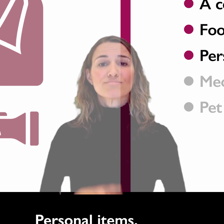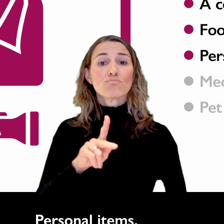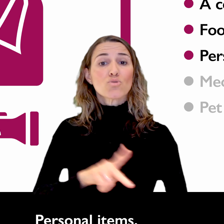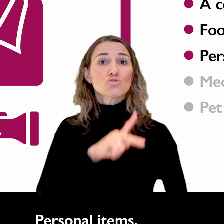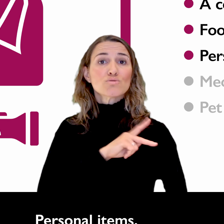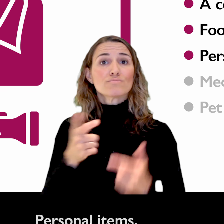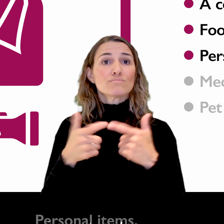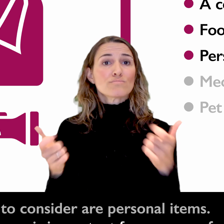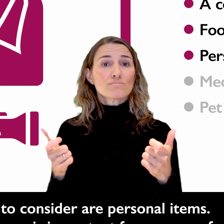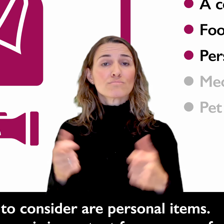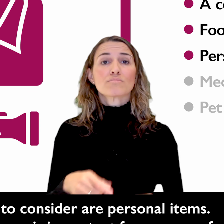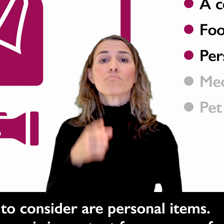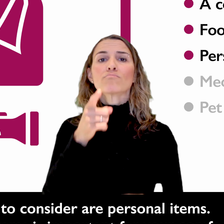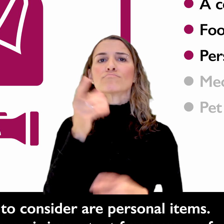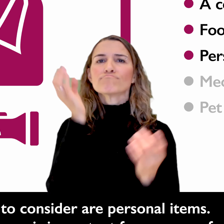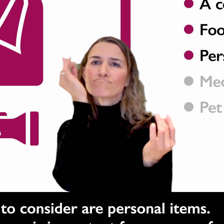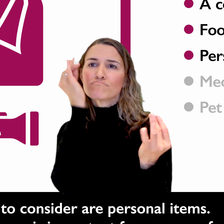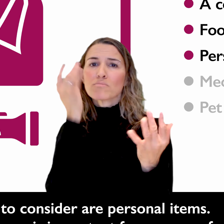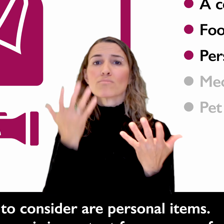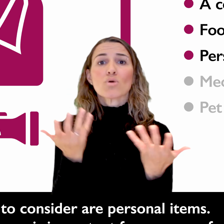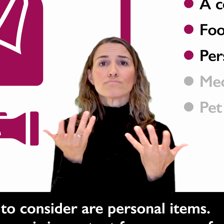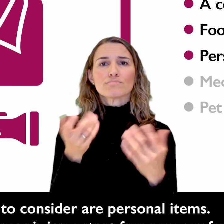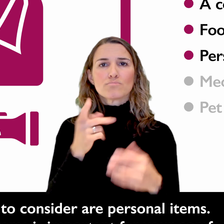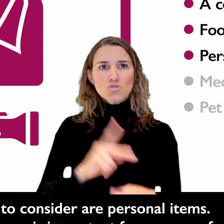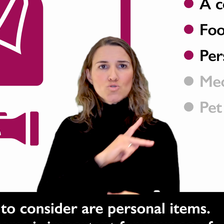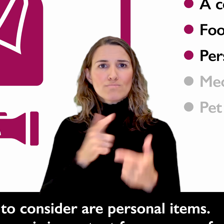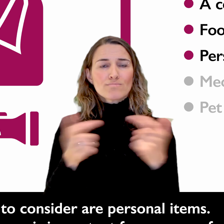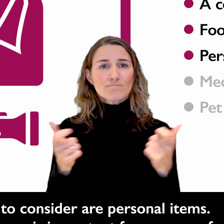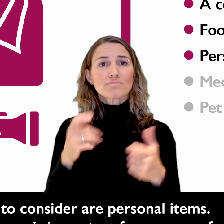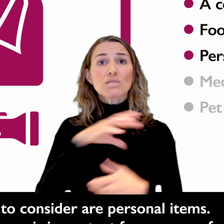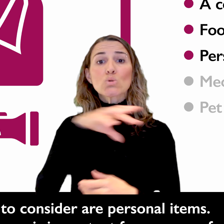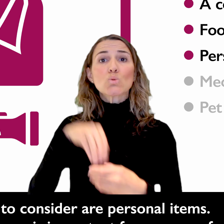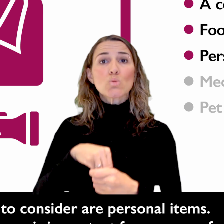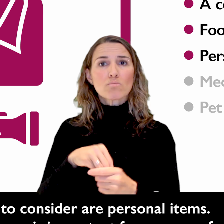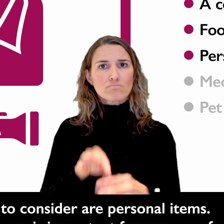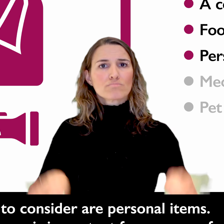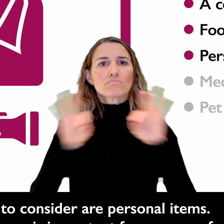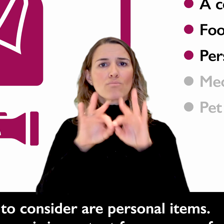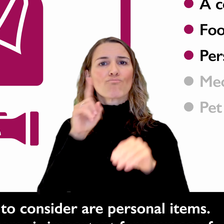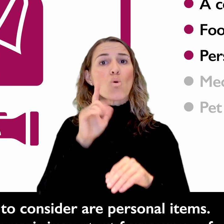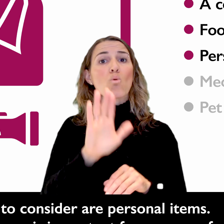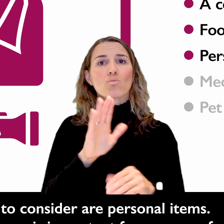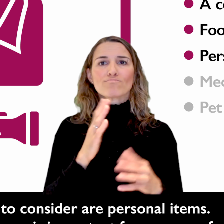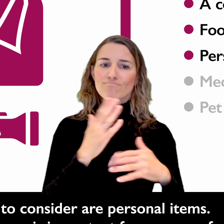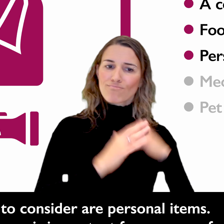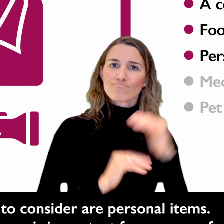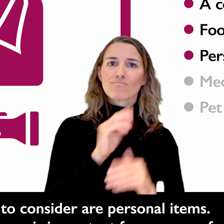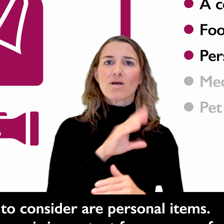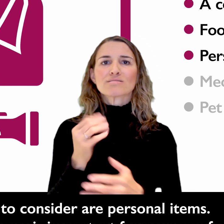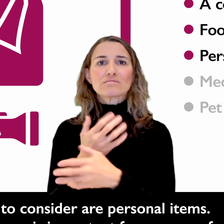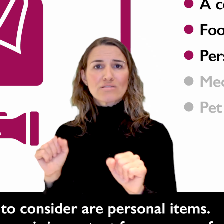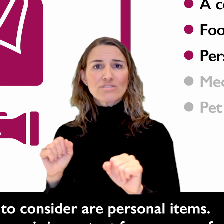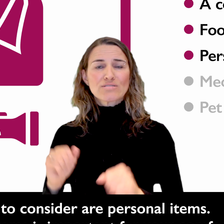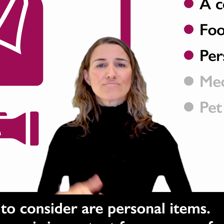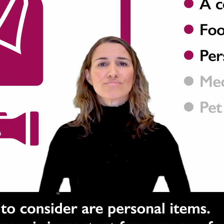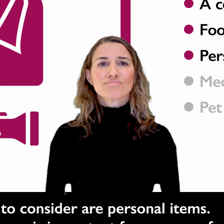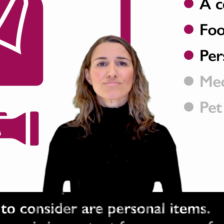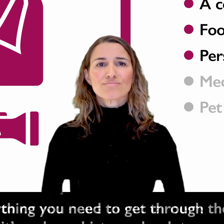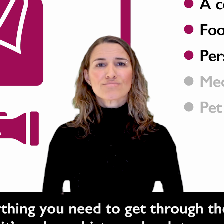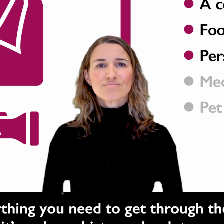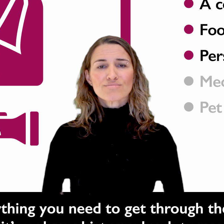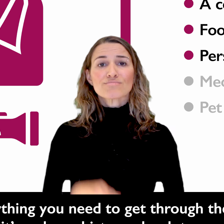Personal items. Next to consider are personal items. Including personal items is important for your comfort and